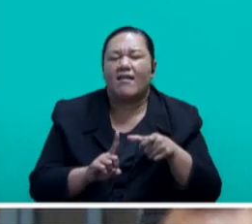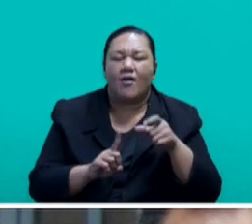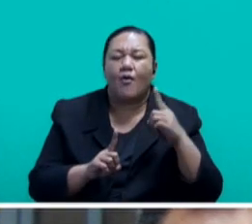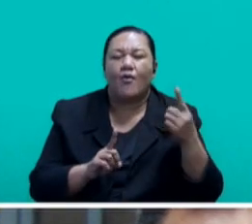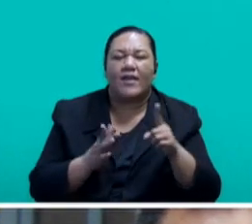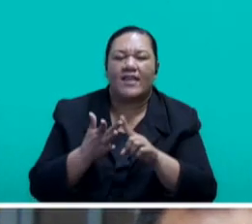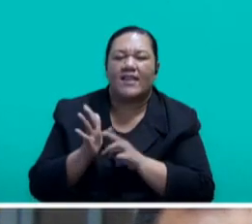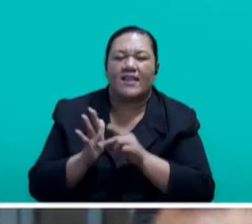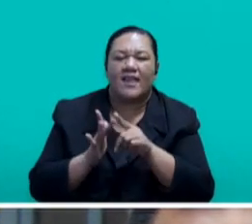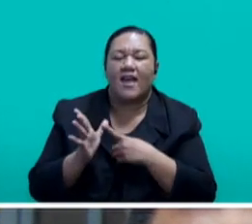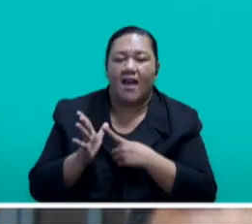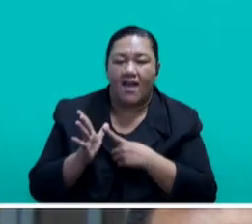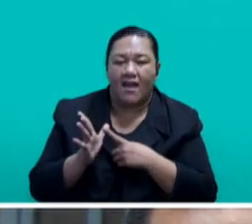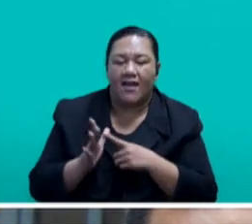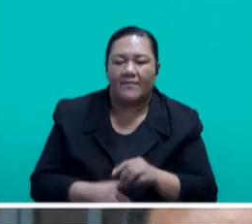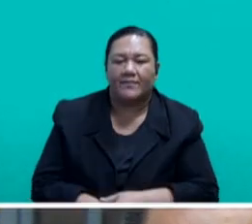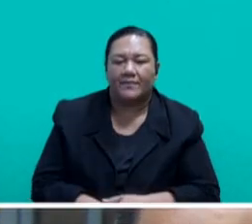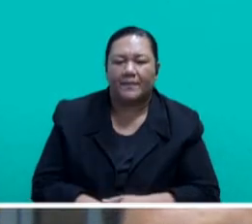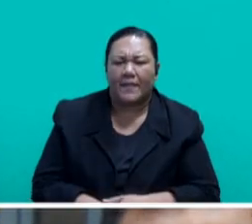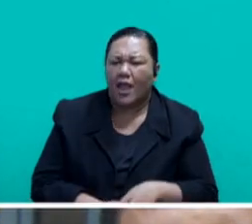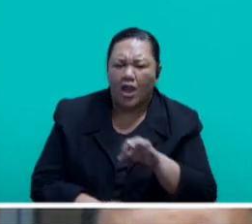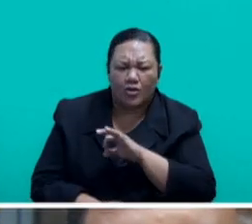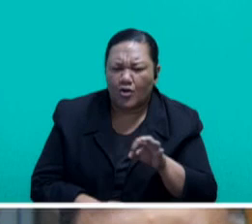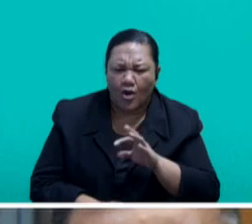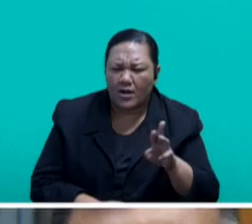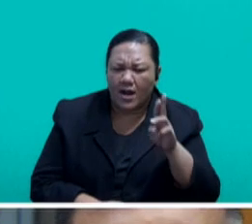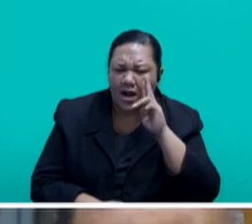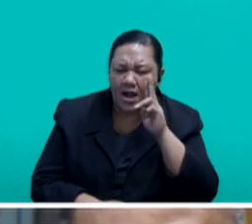Not to recognize him is an insult.